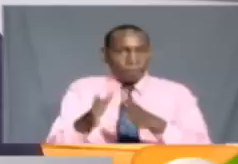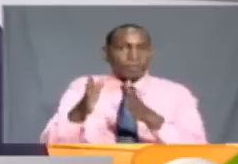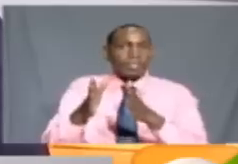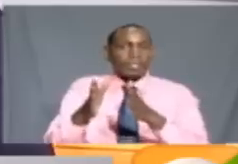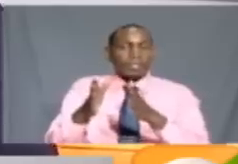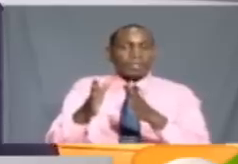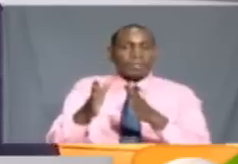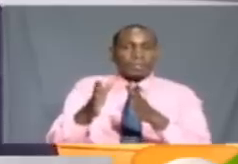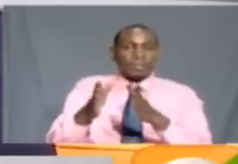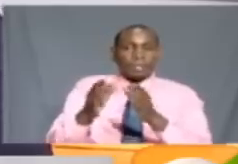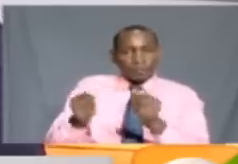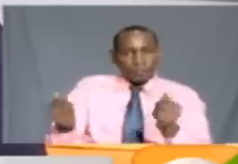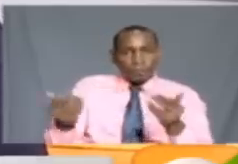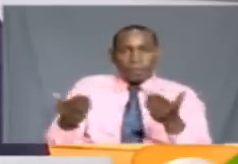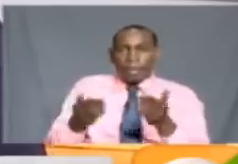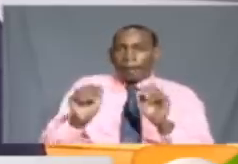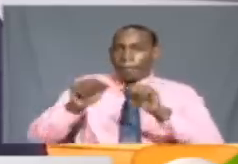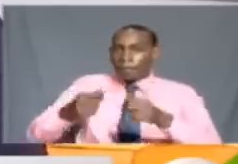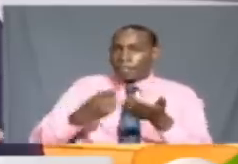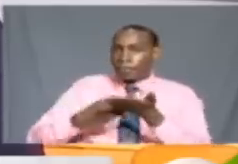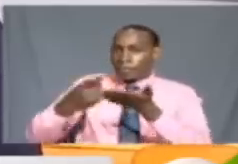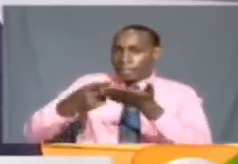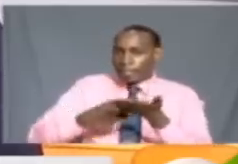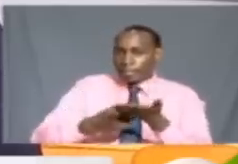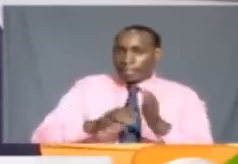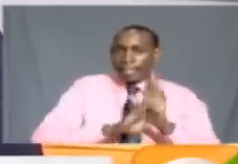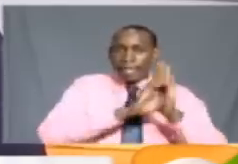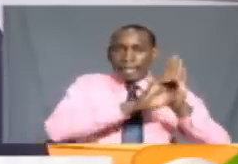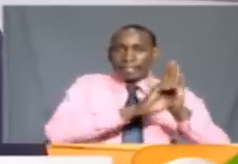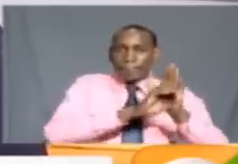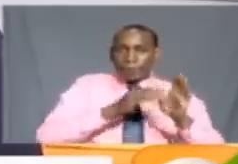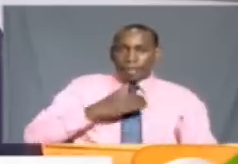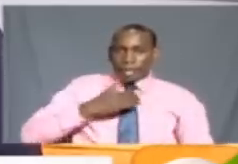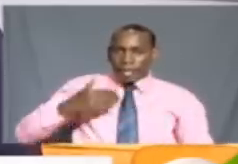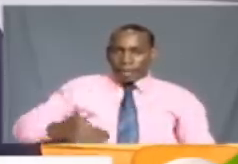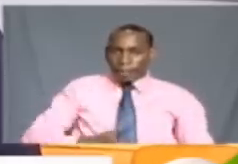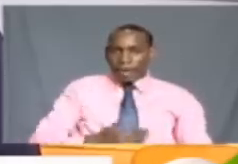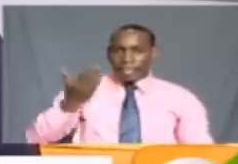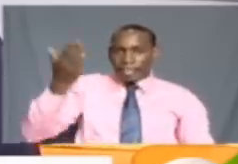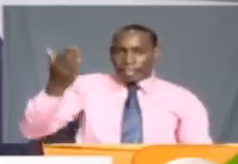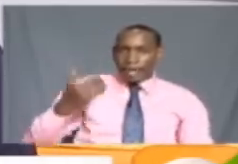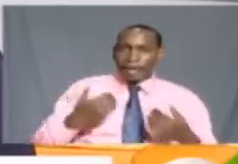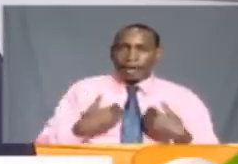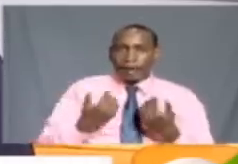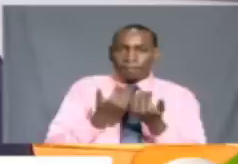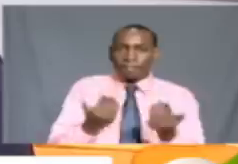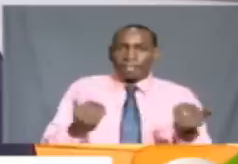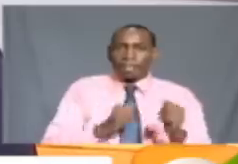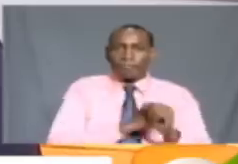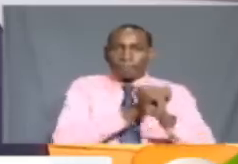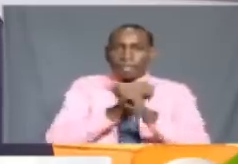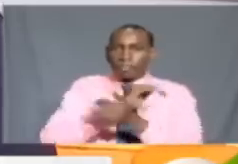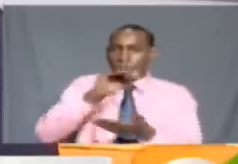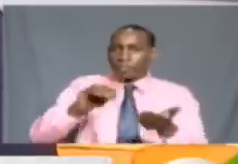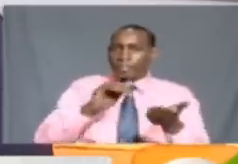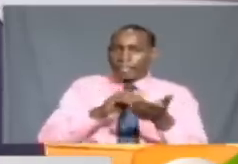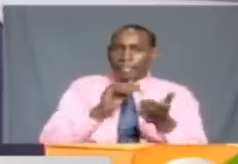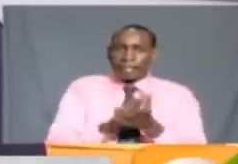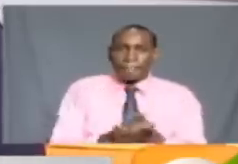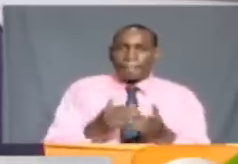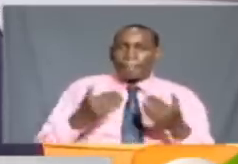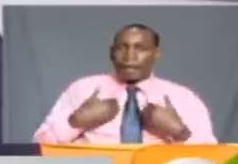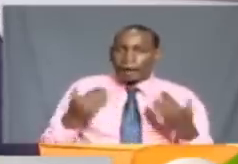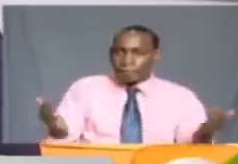this. So where we have been able to discuss, especially if I'll give an example of Malindi, where we have the Child Protection Center, we